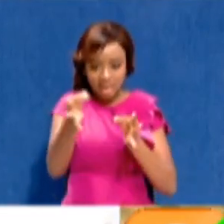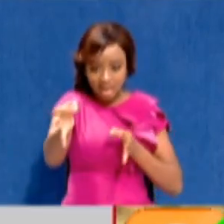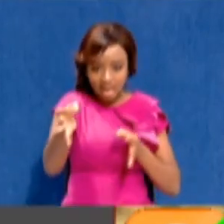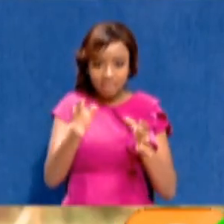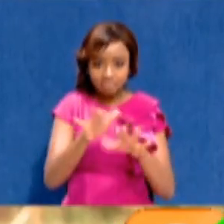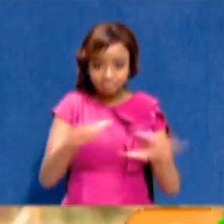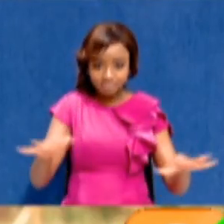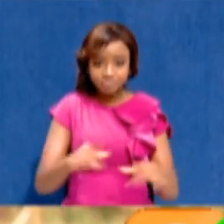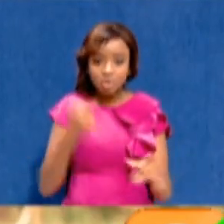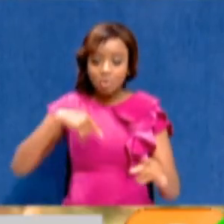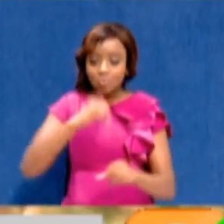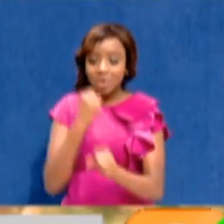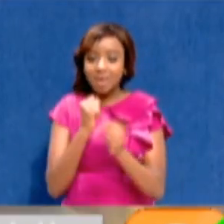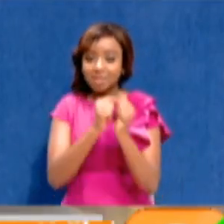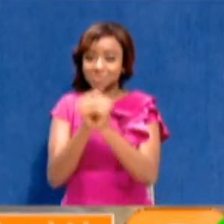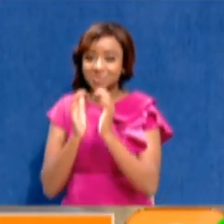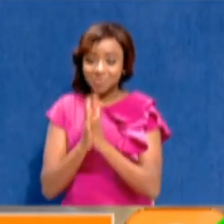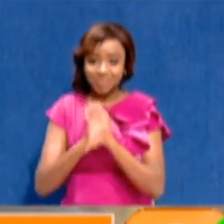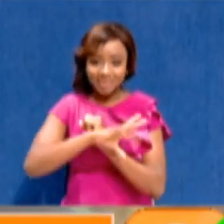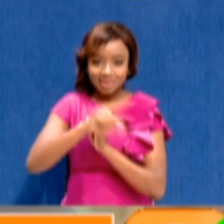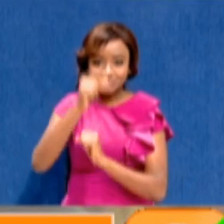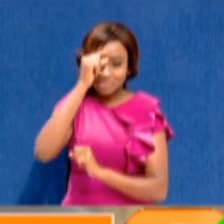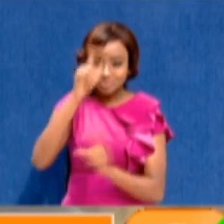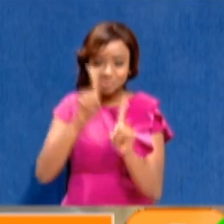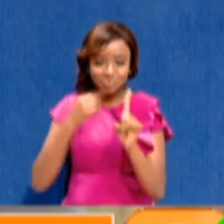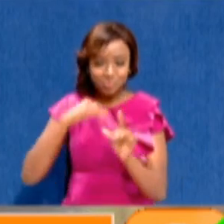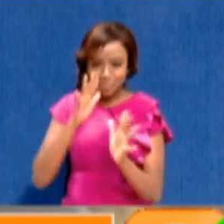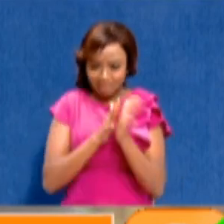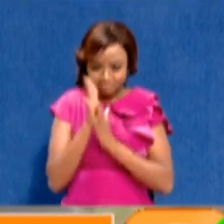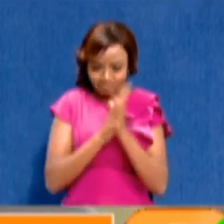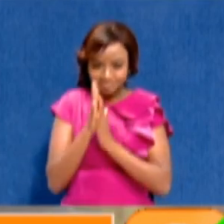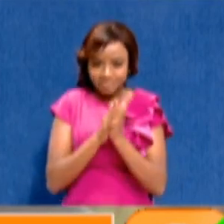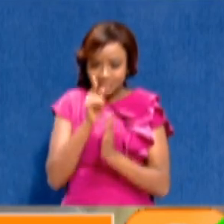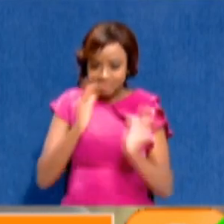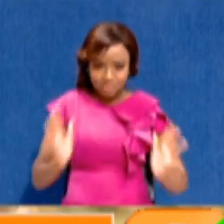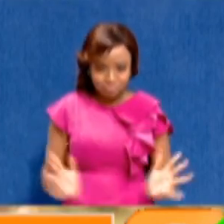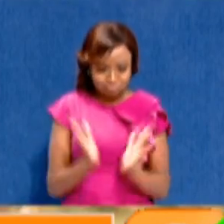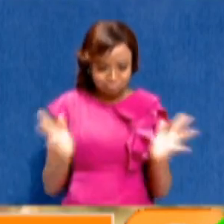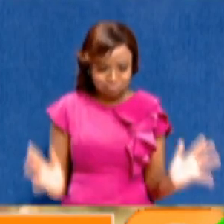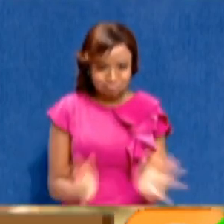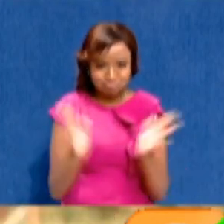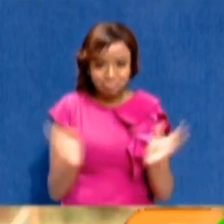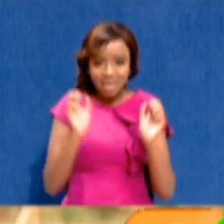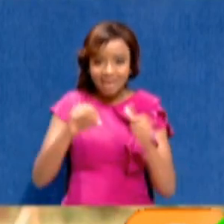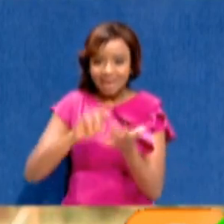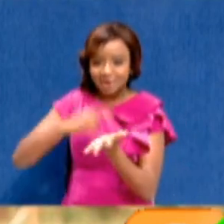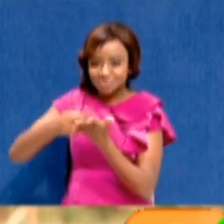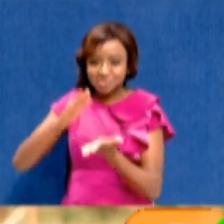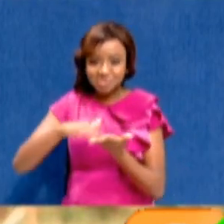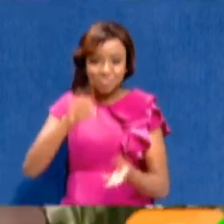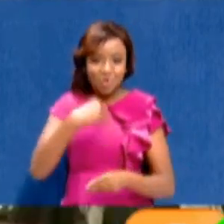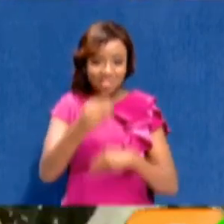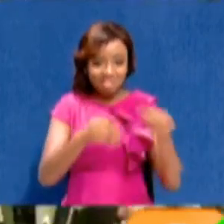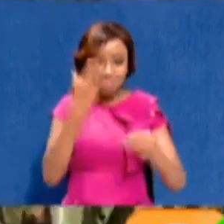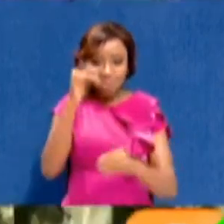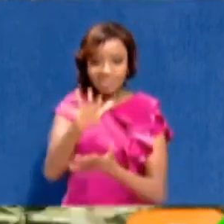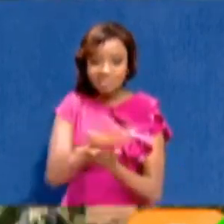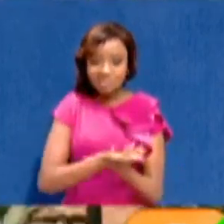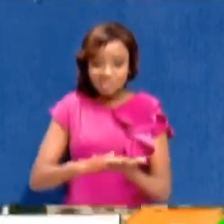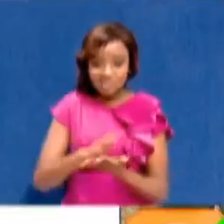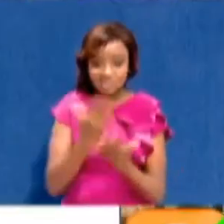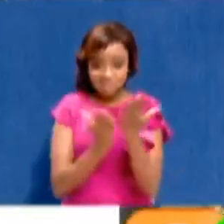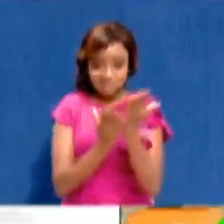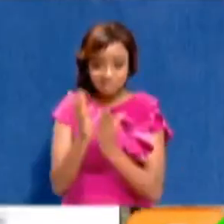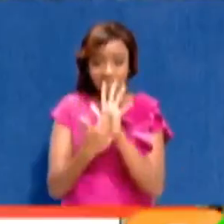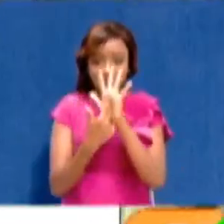We have been working with the county government and we anticipate this will have motivated them to put more resources considering this is a basic service.